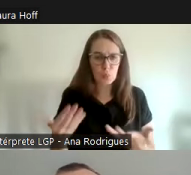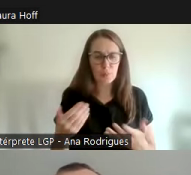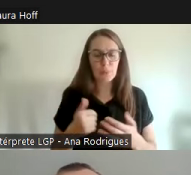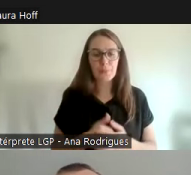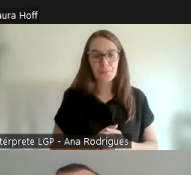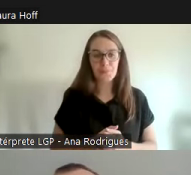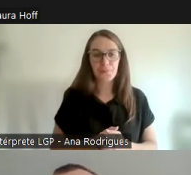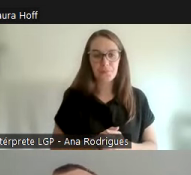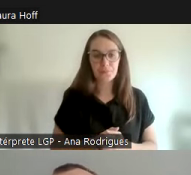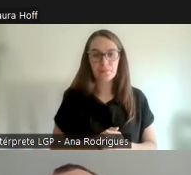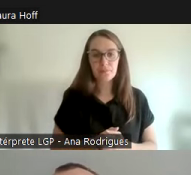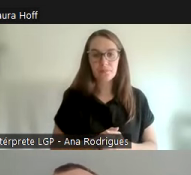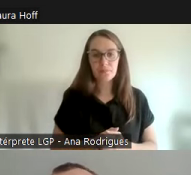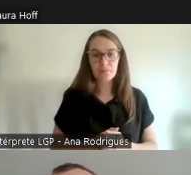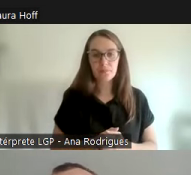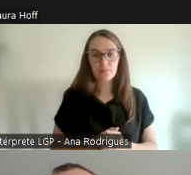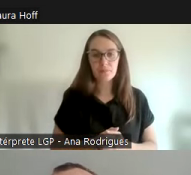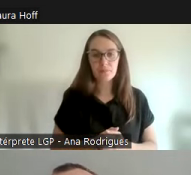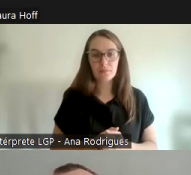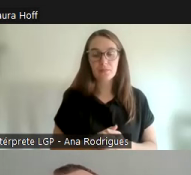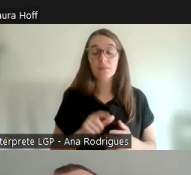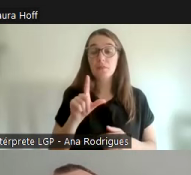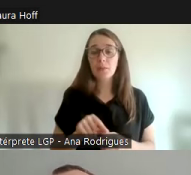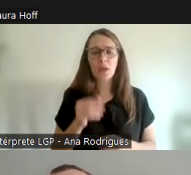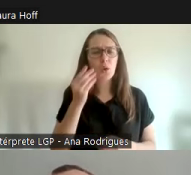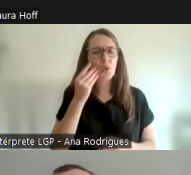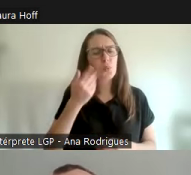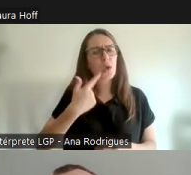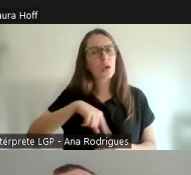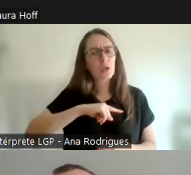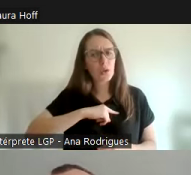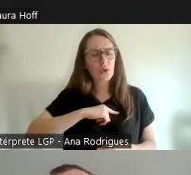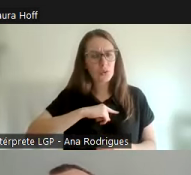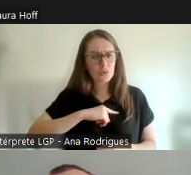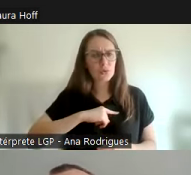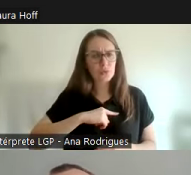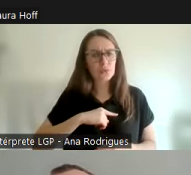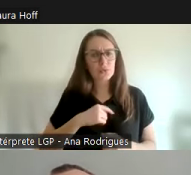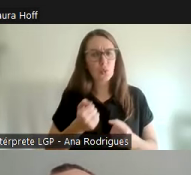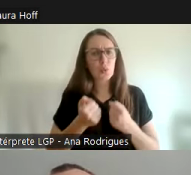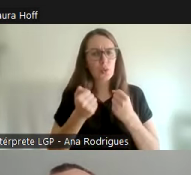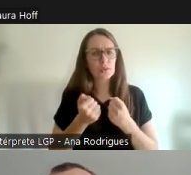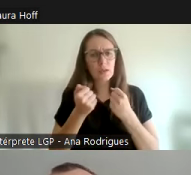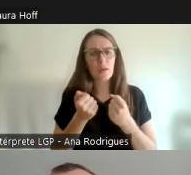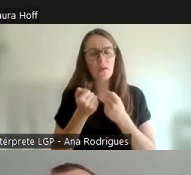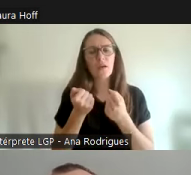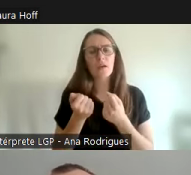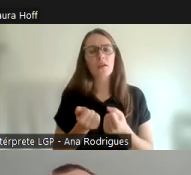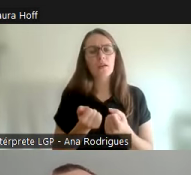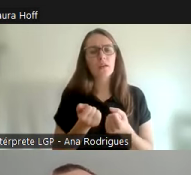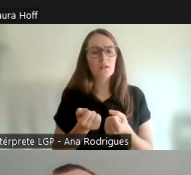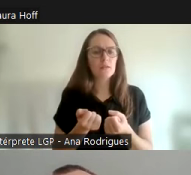the university, and how to appeal against